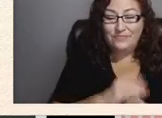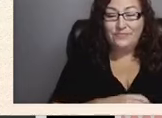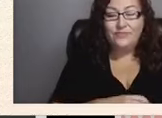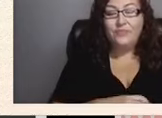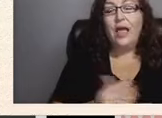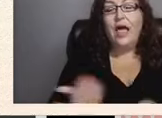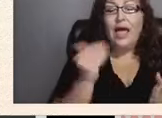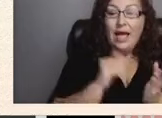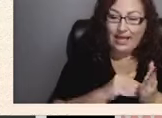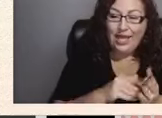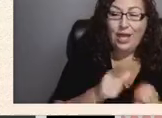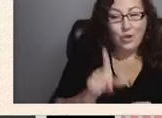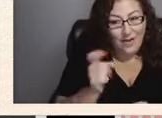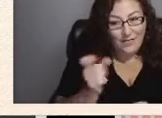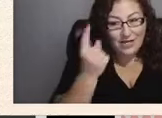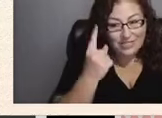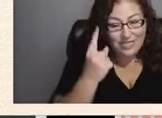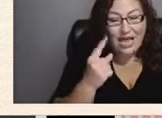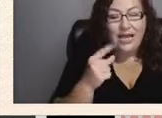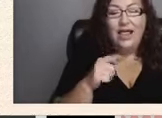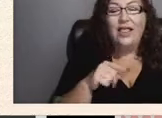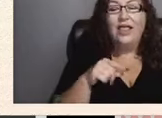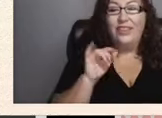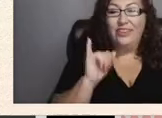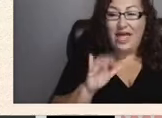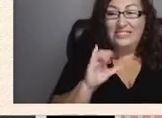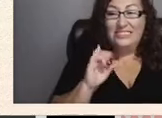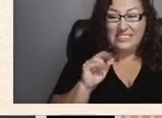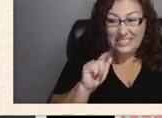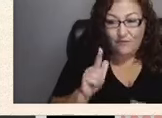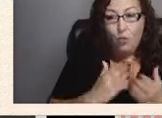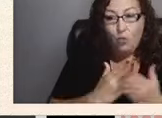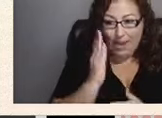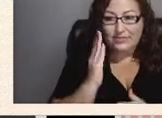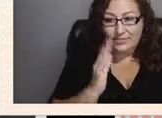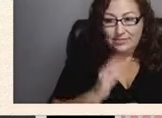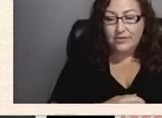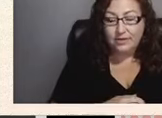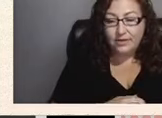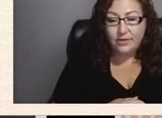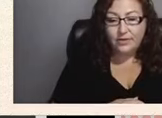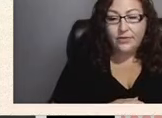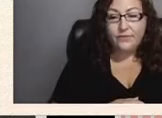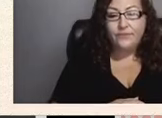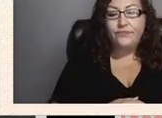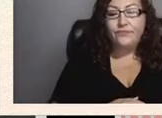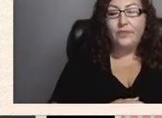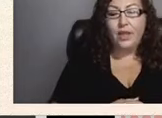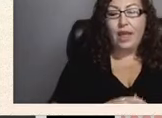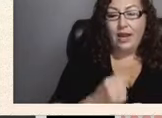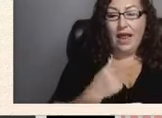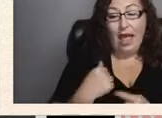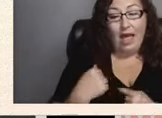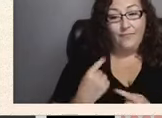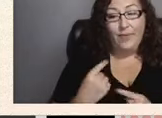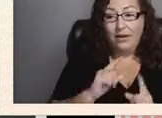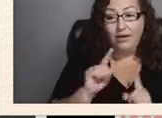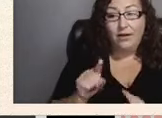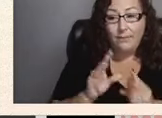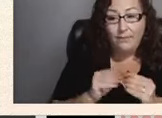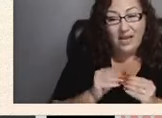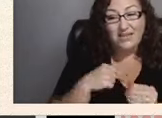Again, you guys have to understand that these are civil rights. Okay. And I have been at meetings where I have to remind